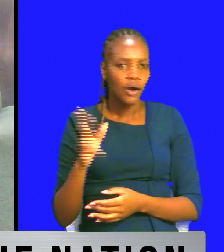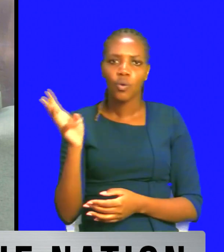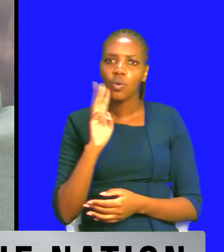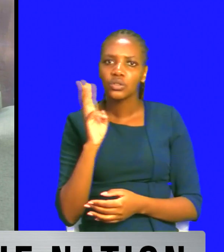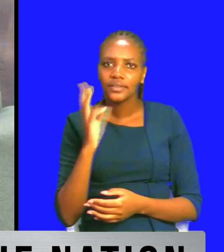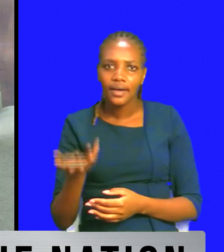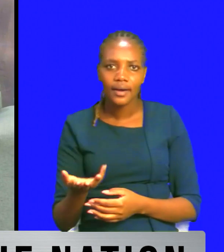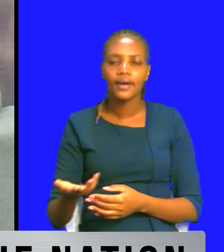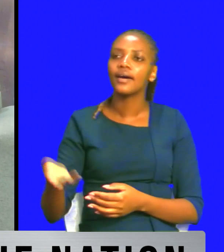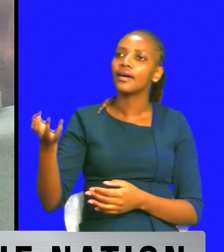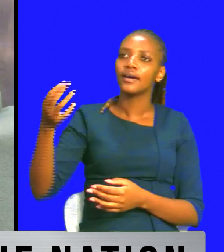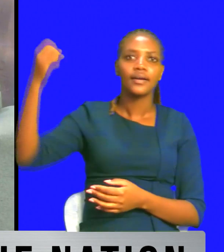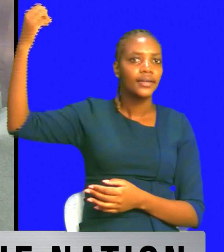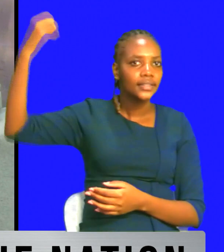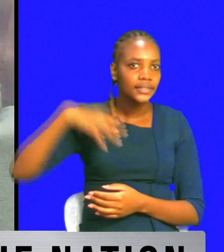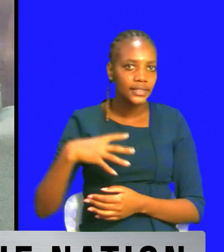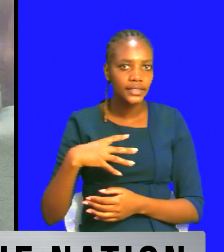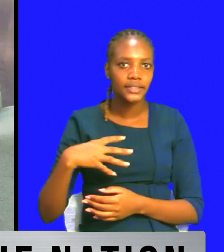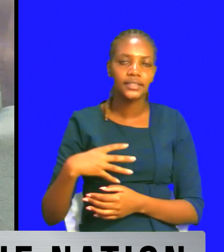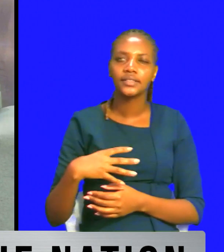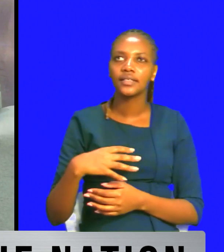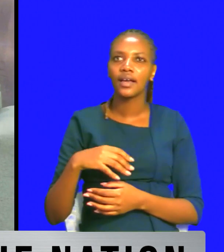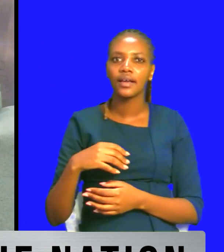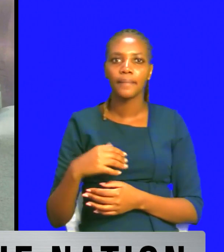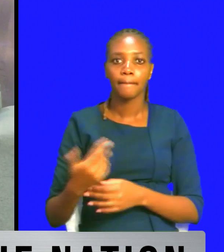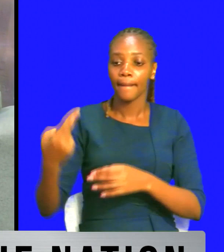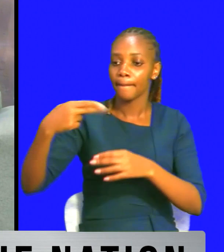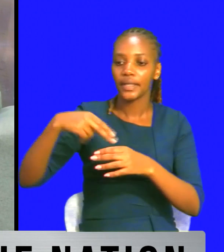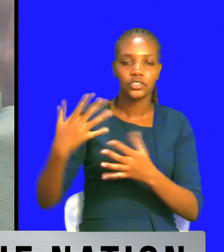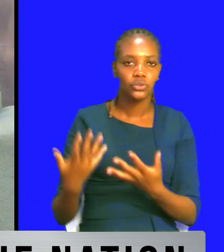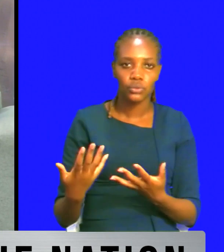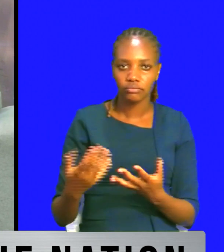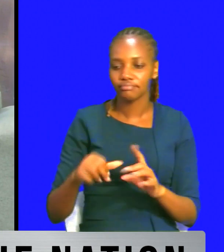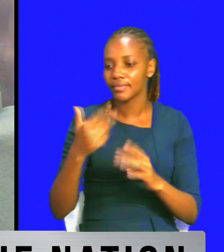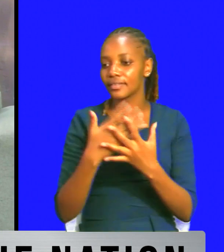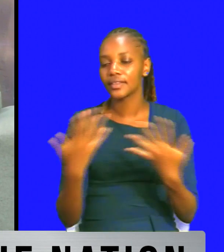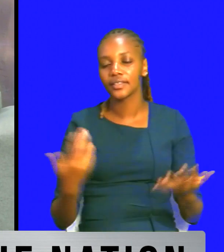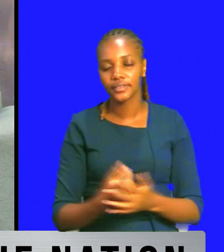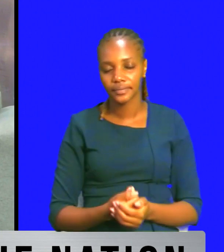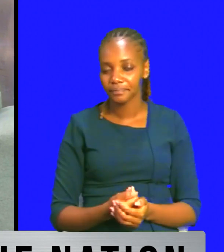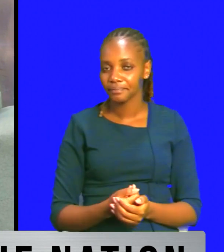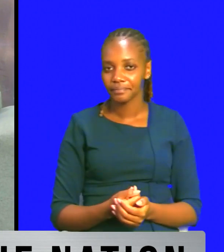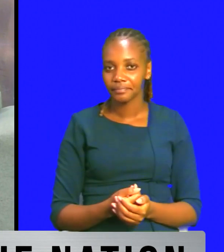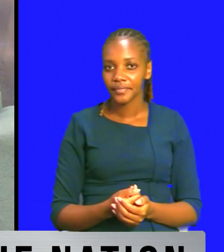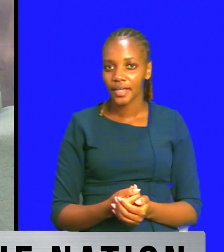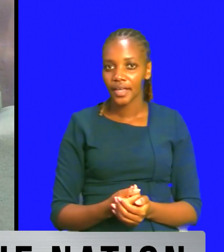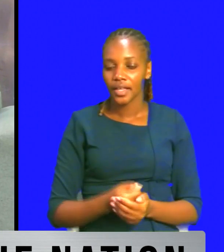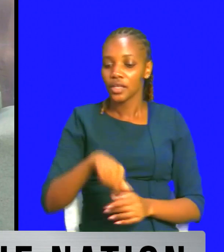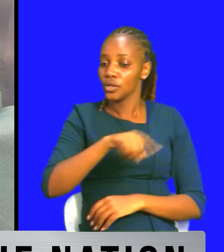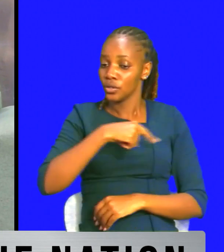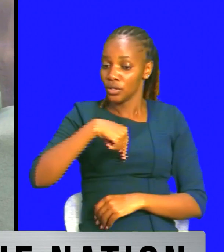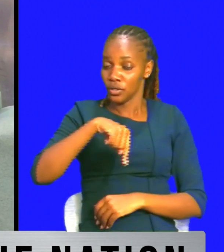Electricity, kerosene, electricity. fuel Take oil. things about petrol, kerosene, and diesel. right? Jonah, really, we actually did